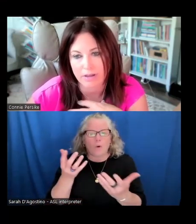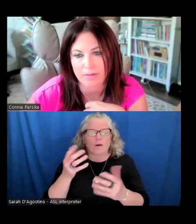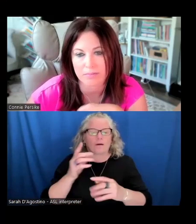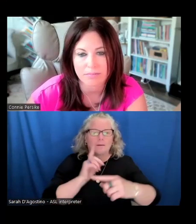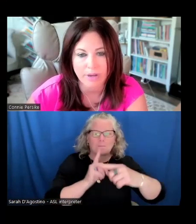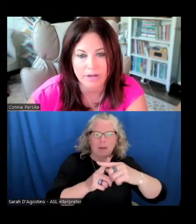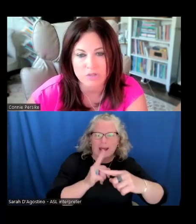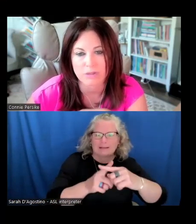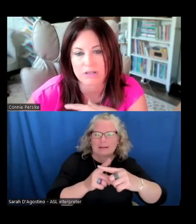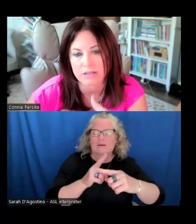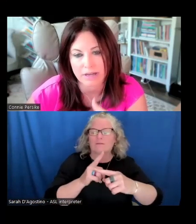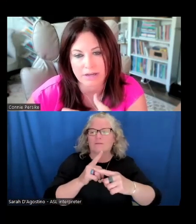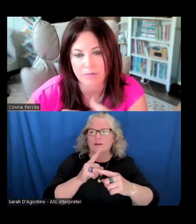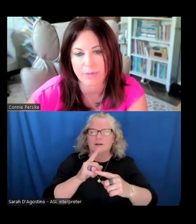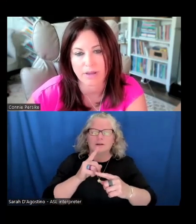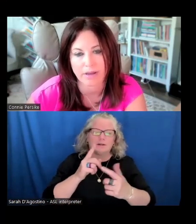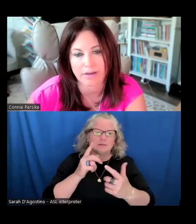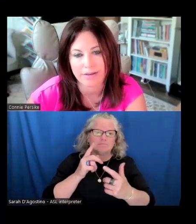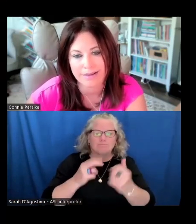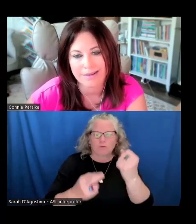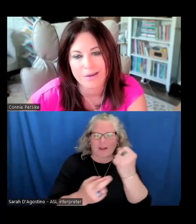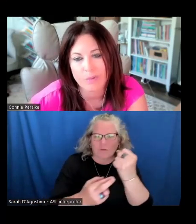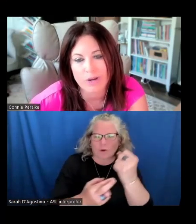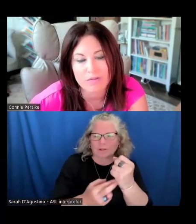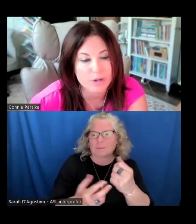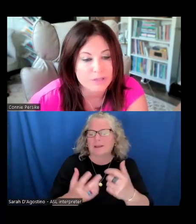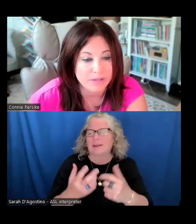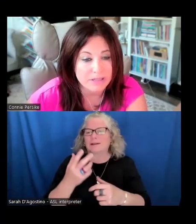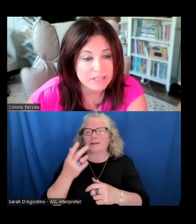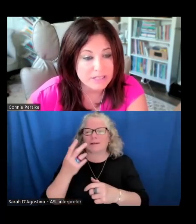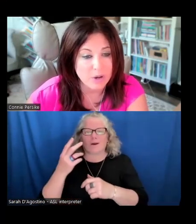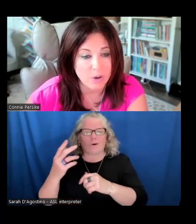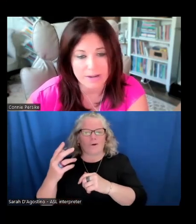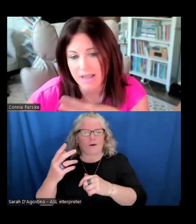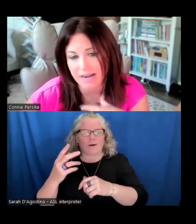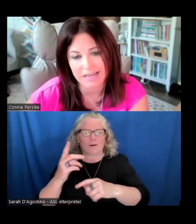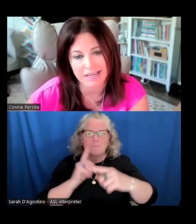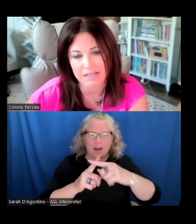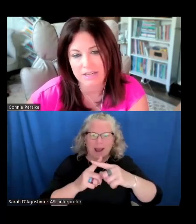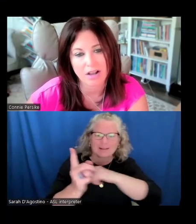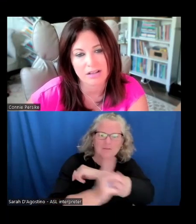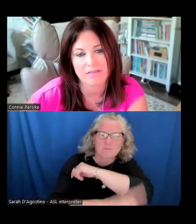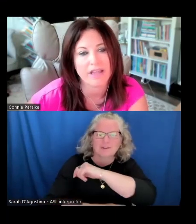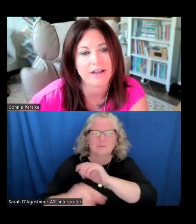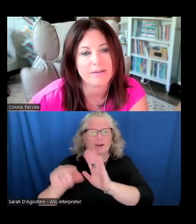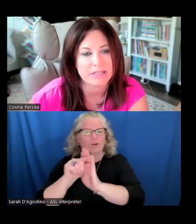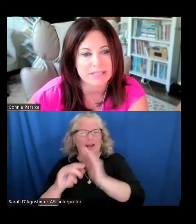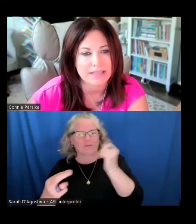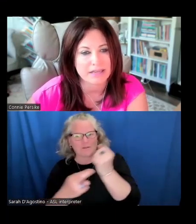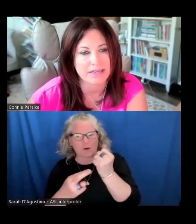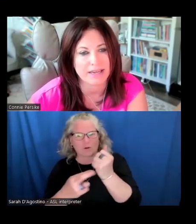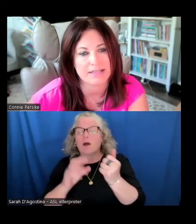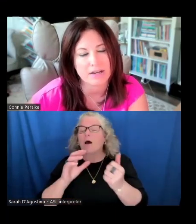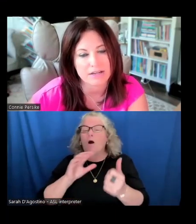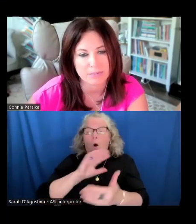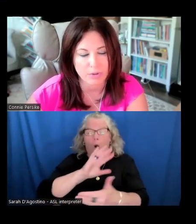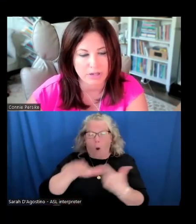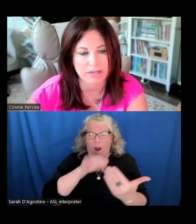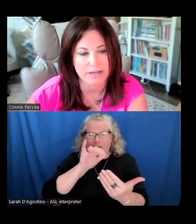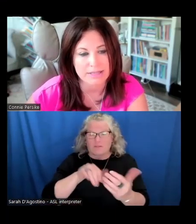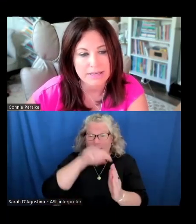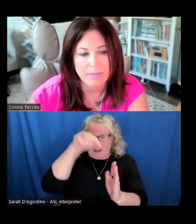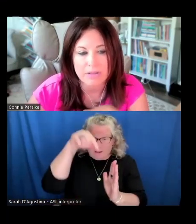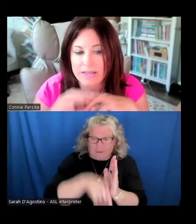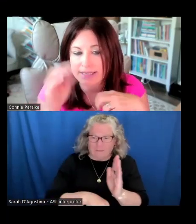negative punishment and negative reinforcement. So, and I'm not going to get into all of that because I think Guy talked